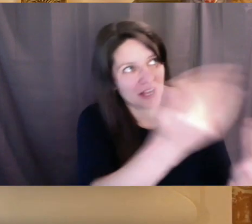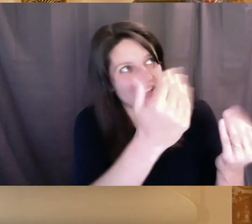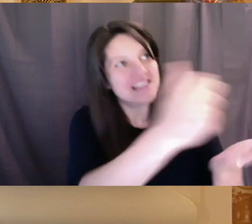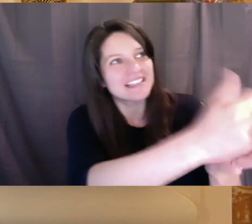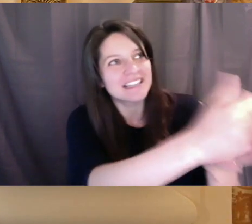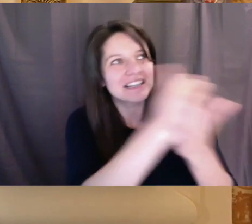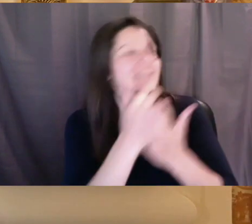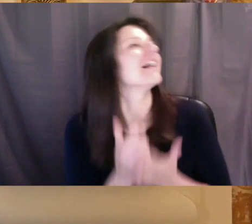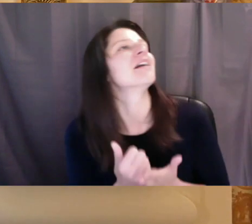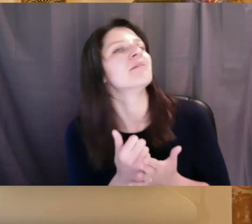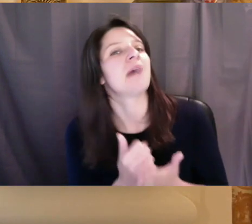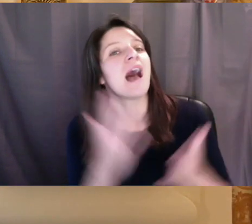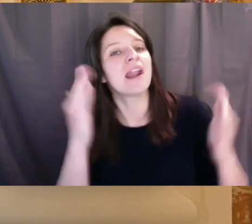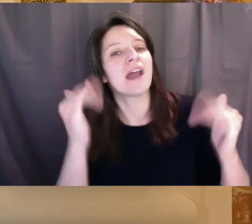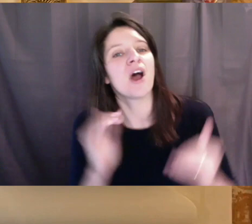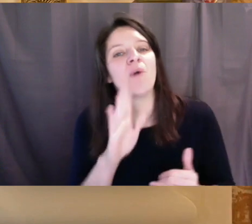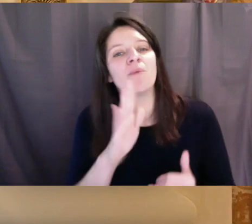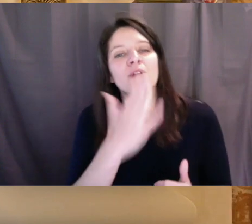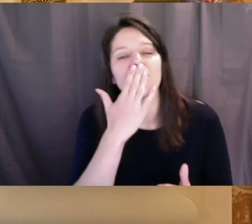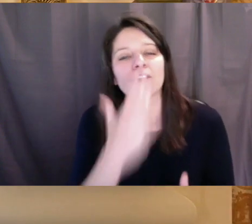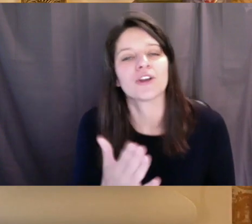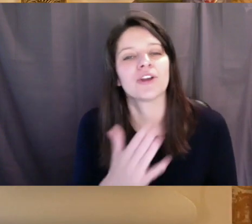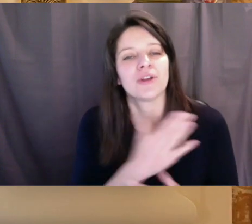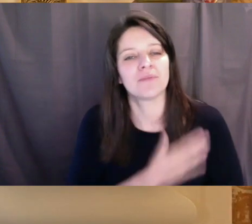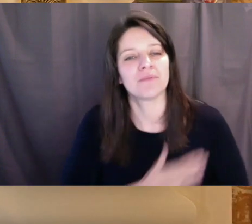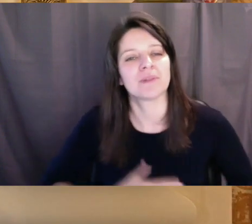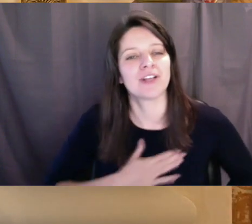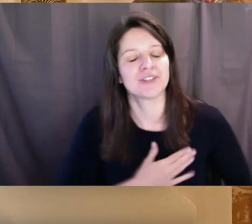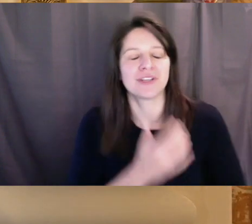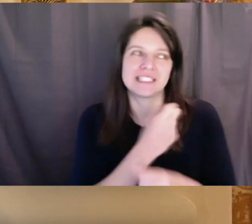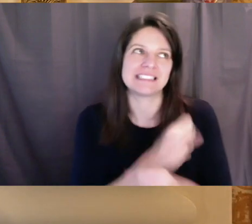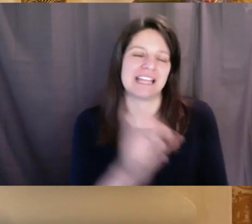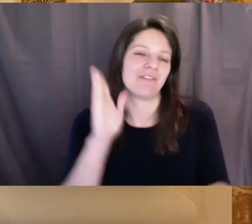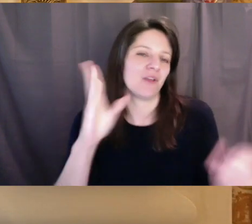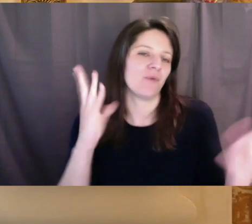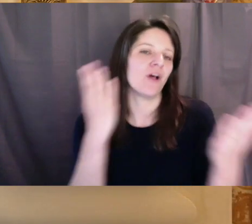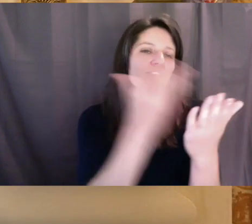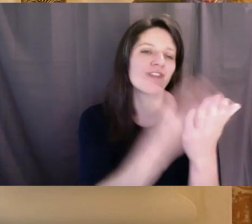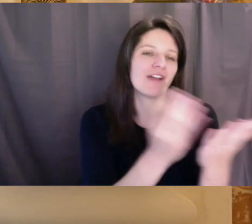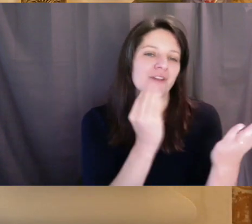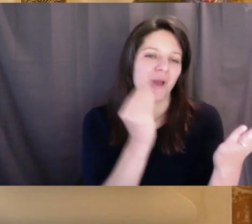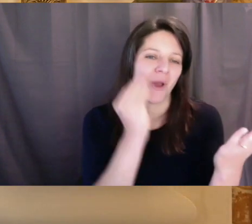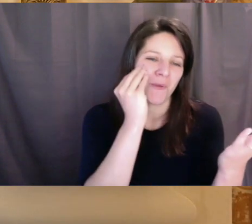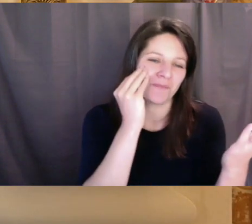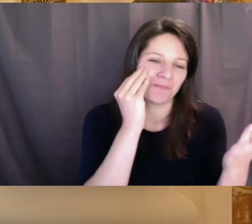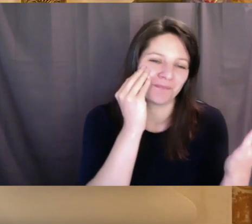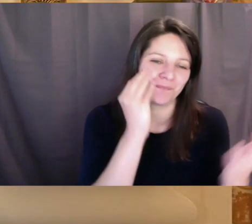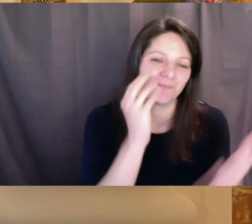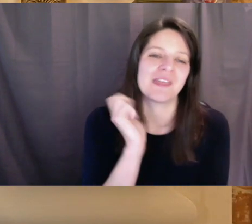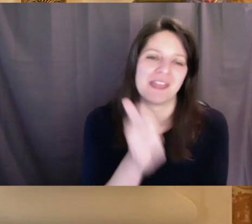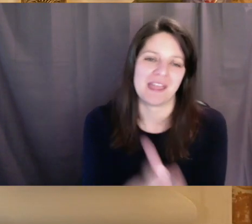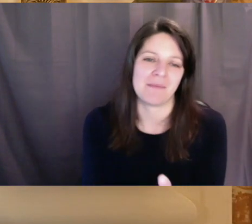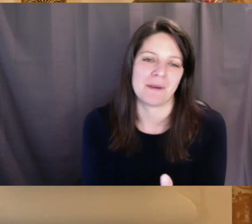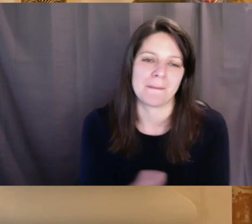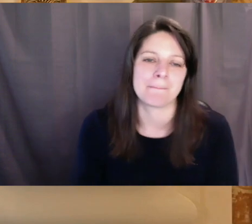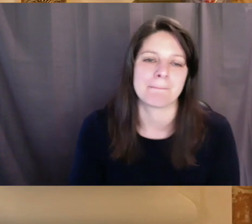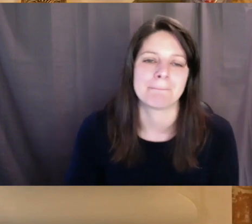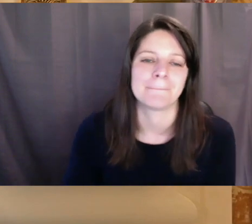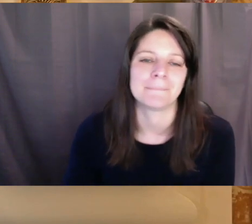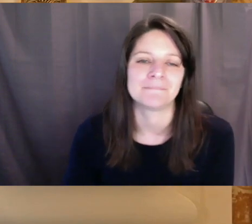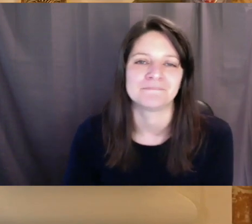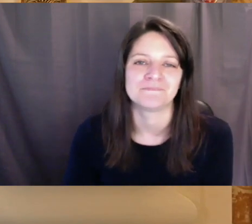hither by thy help I come, and I hope that by thy good pleasure, safely to arrive at